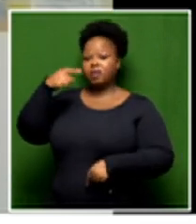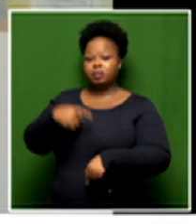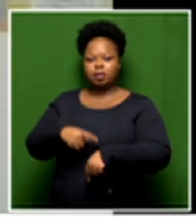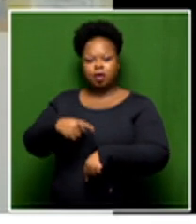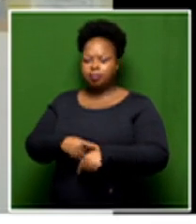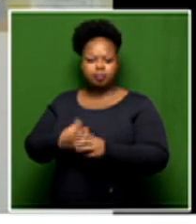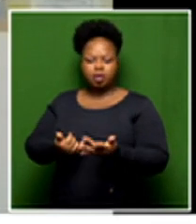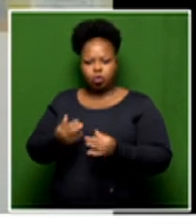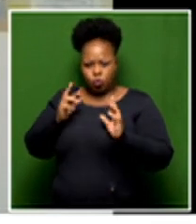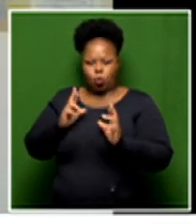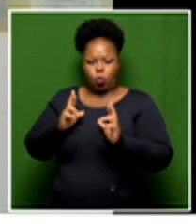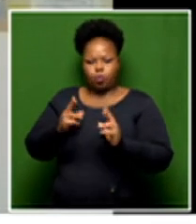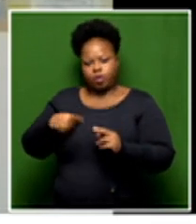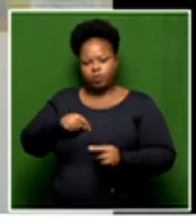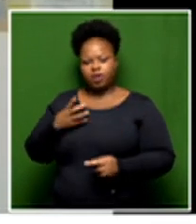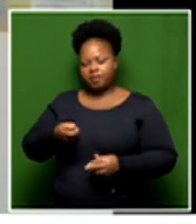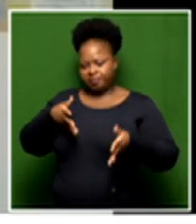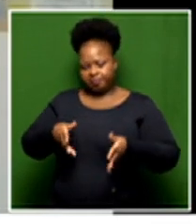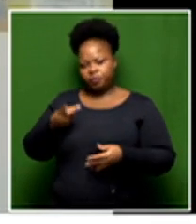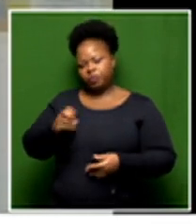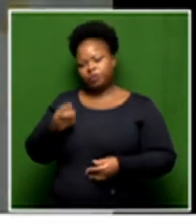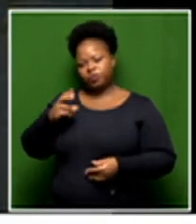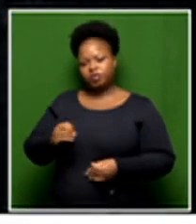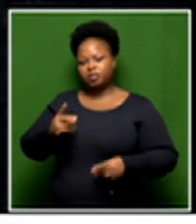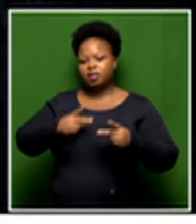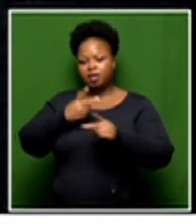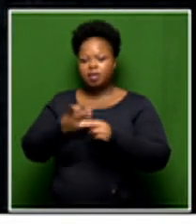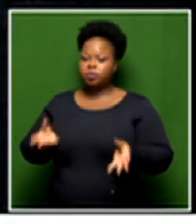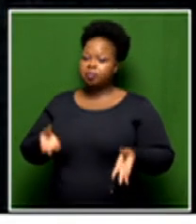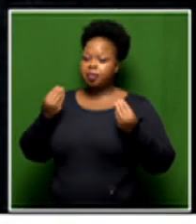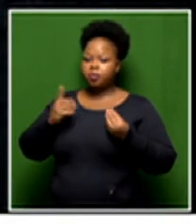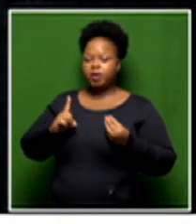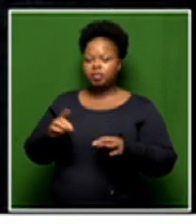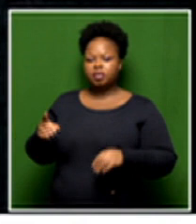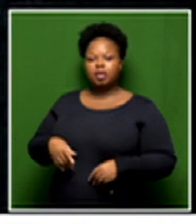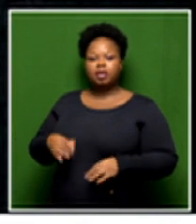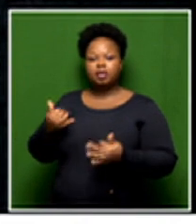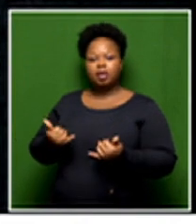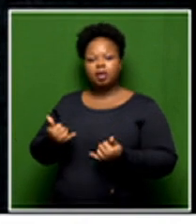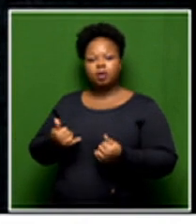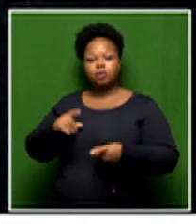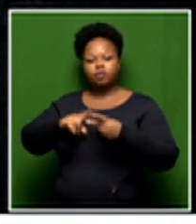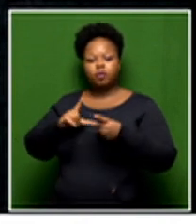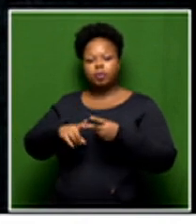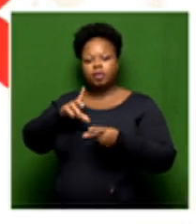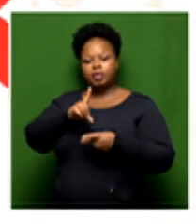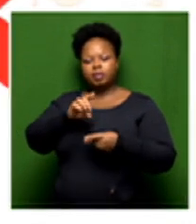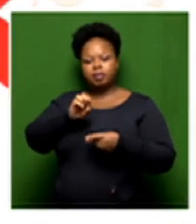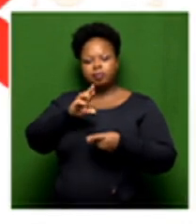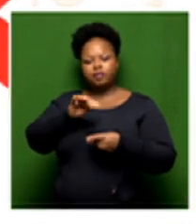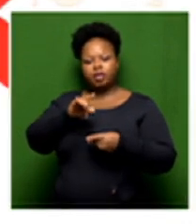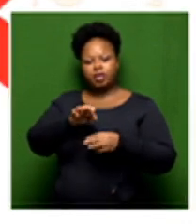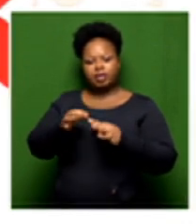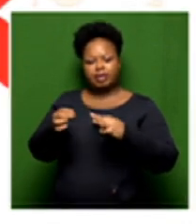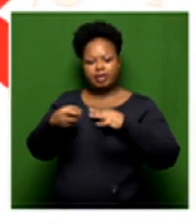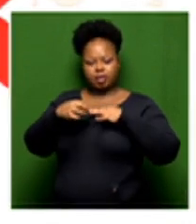first piece of hope that we've had during 2020. There was also hope brought by the Dipivirine ring, which is a silicone ring